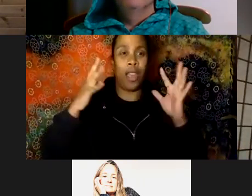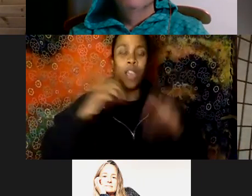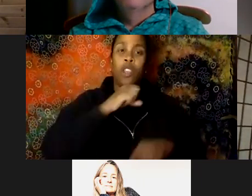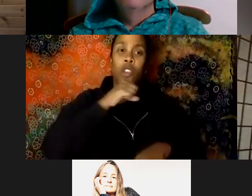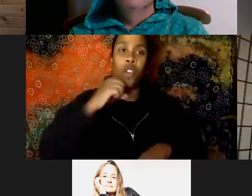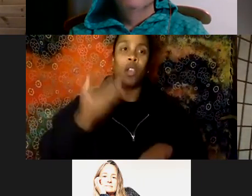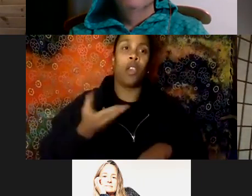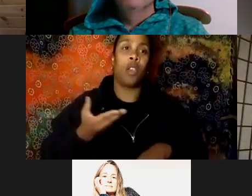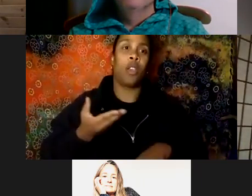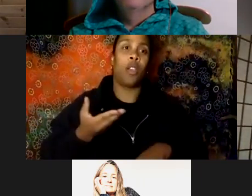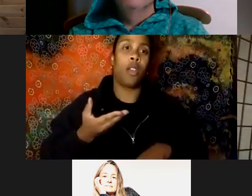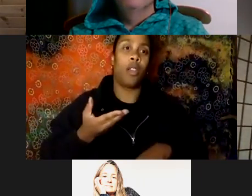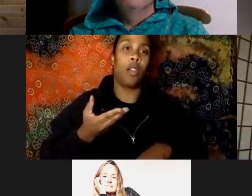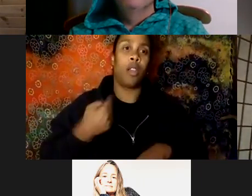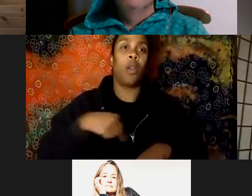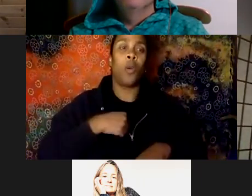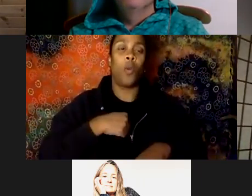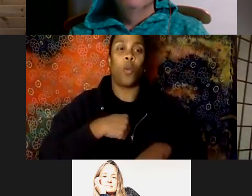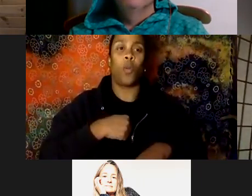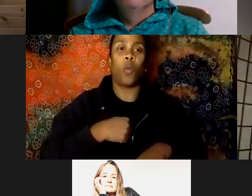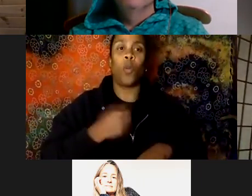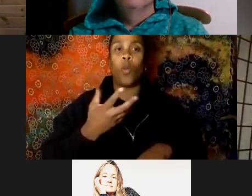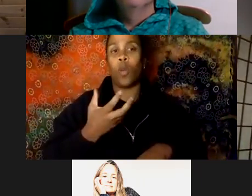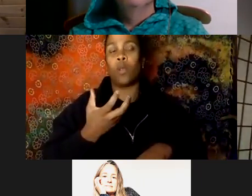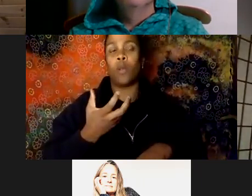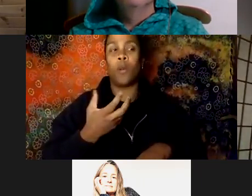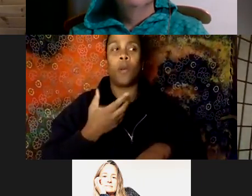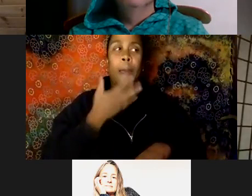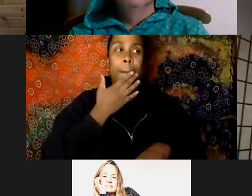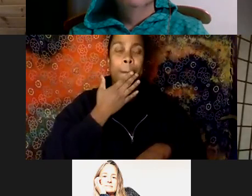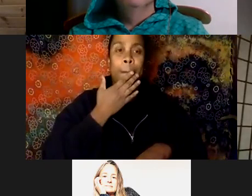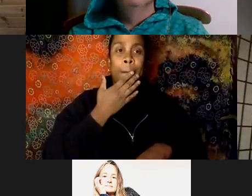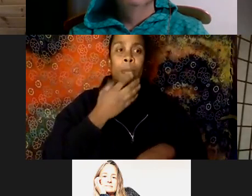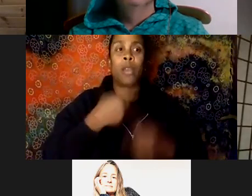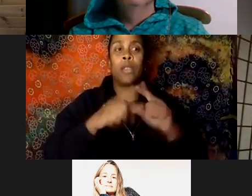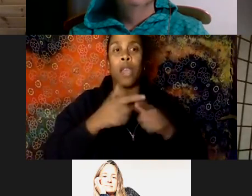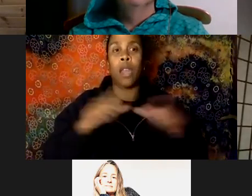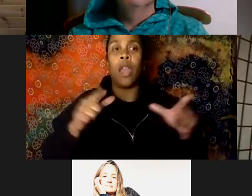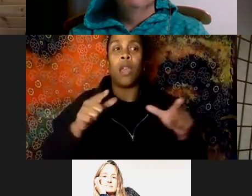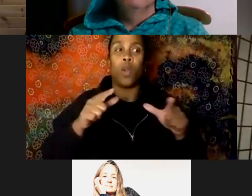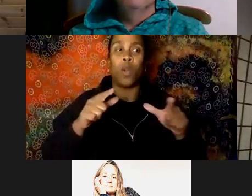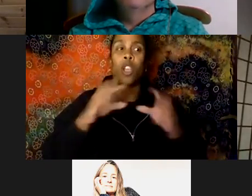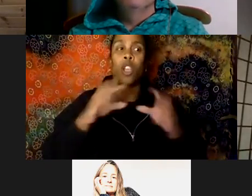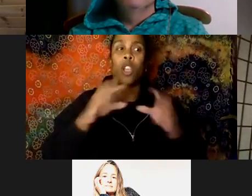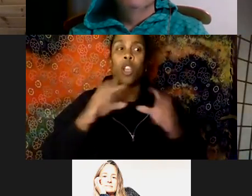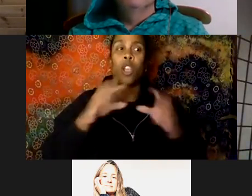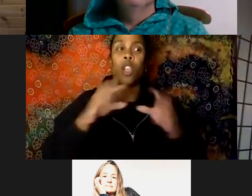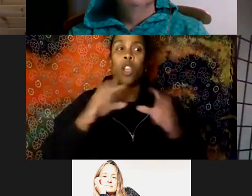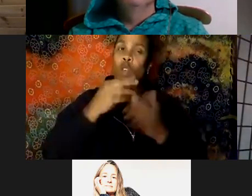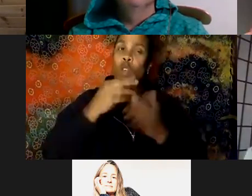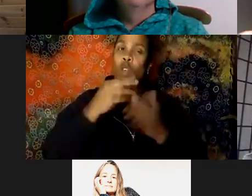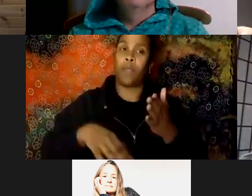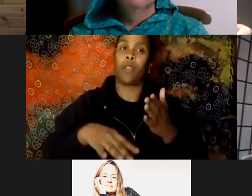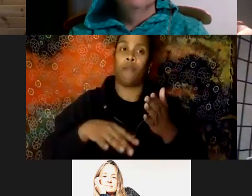here. We would love to, sign language interpreters are often very expensive, and so we're finding a way that